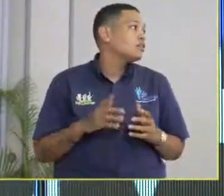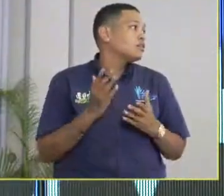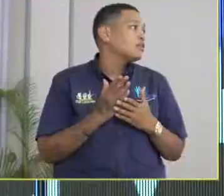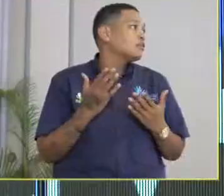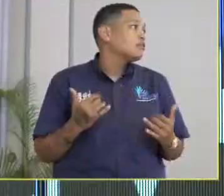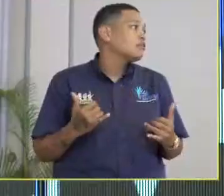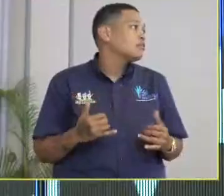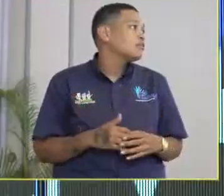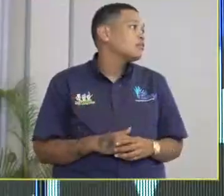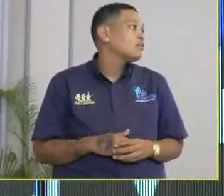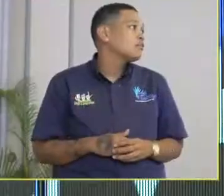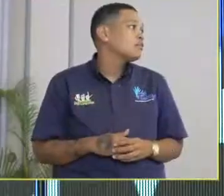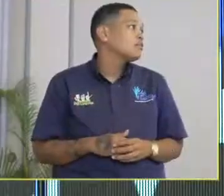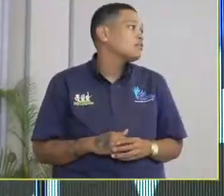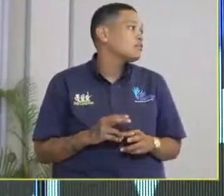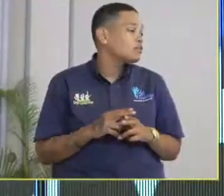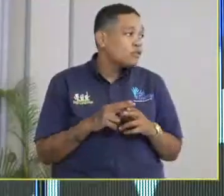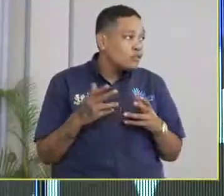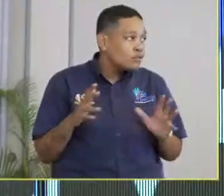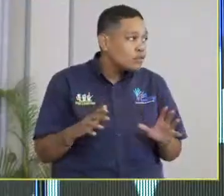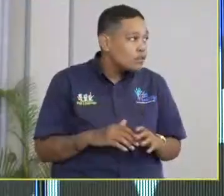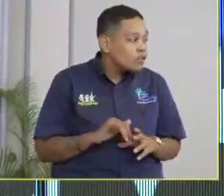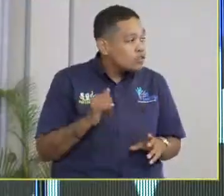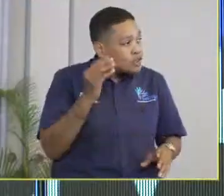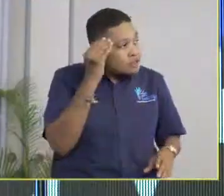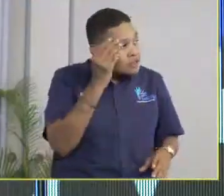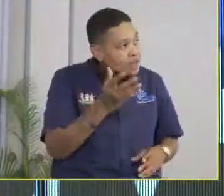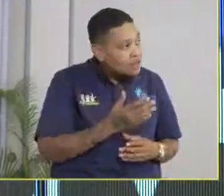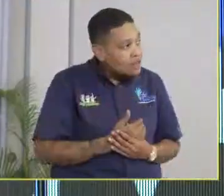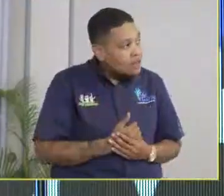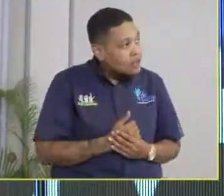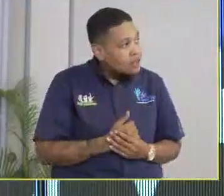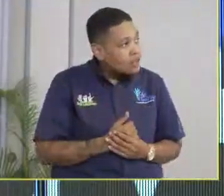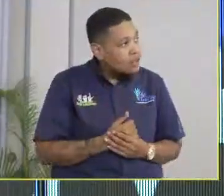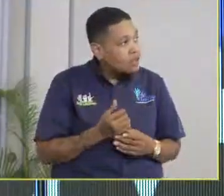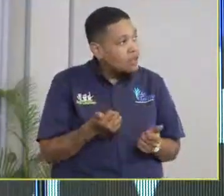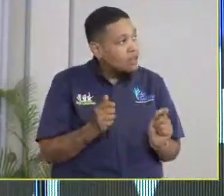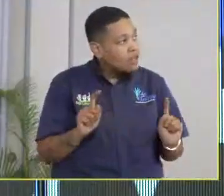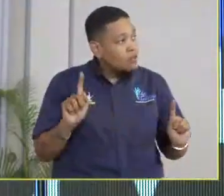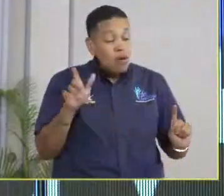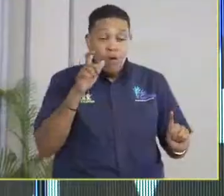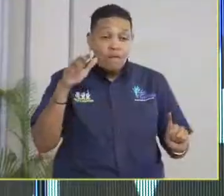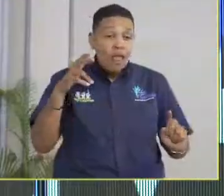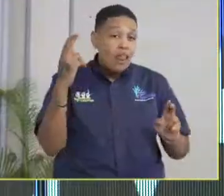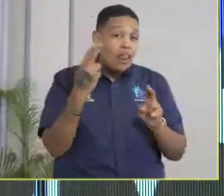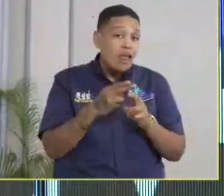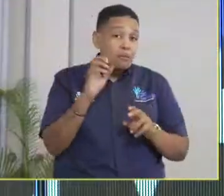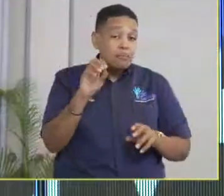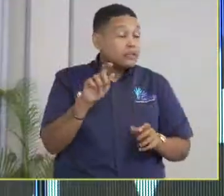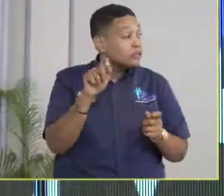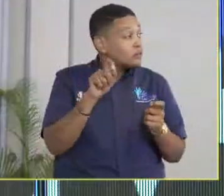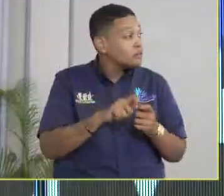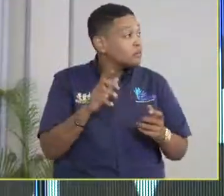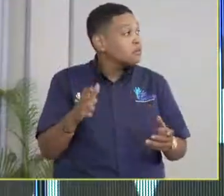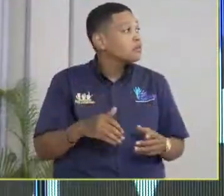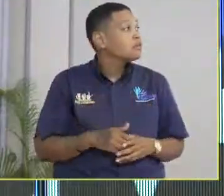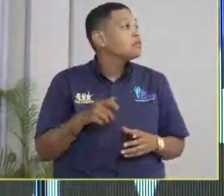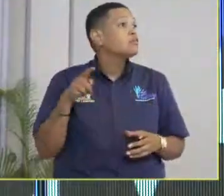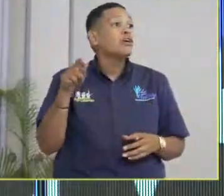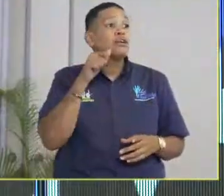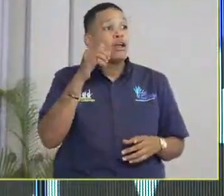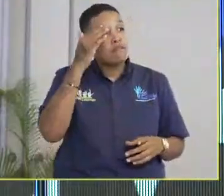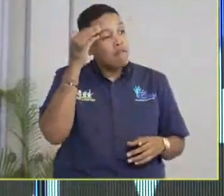I promise you, I'm rounding off now. I'm just going to say to anyone who I have not referred to specifically, you are